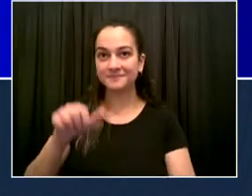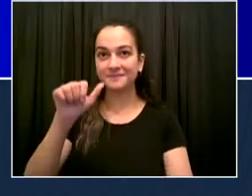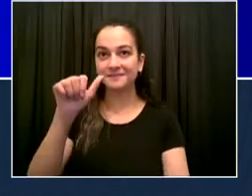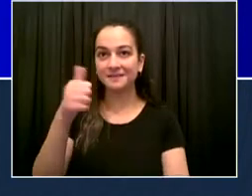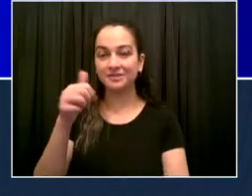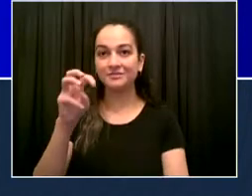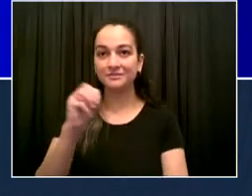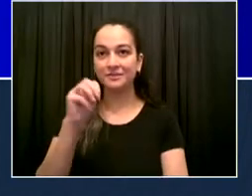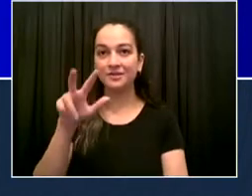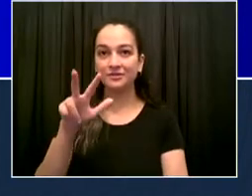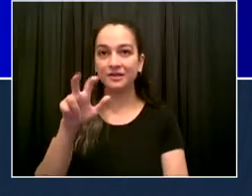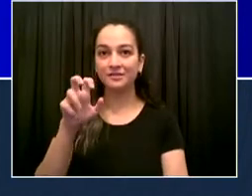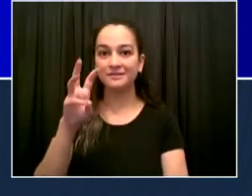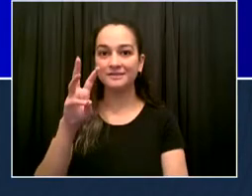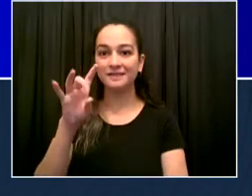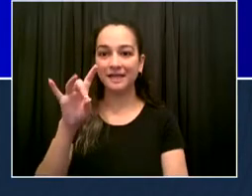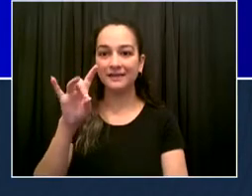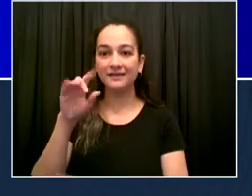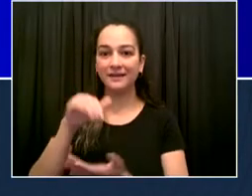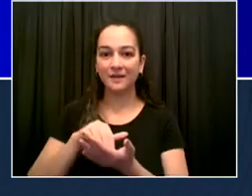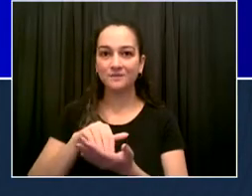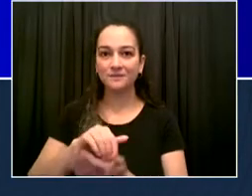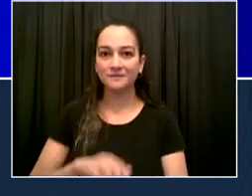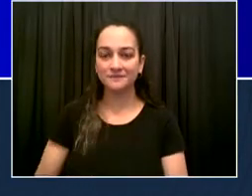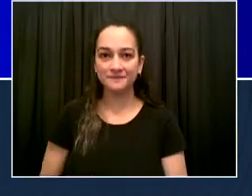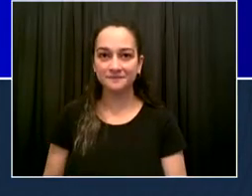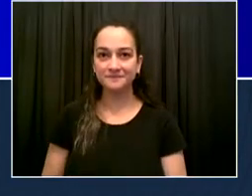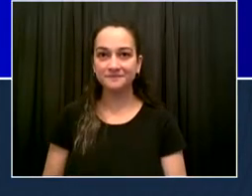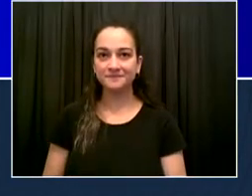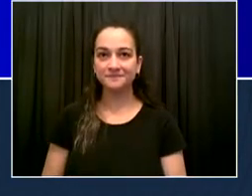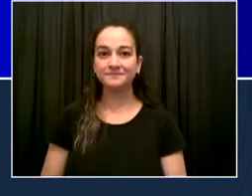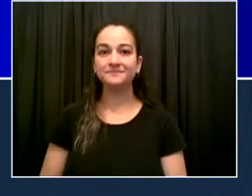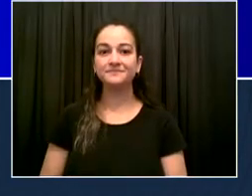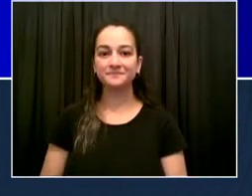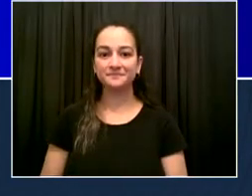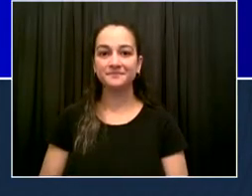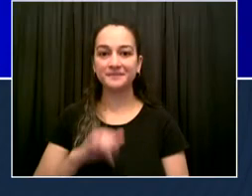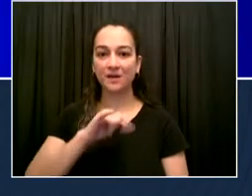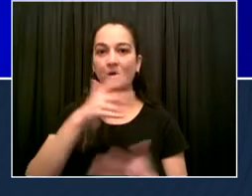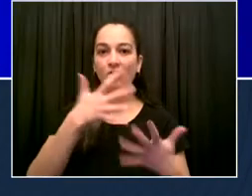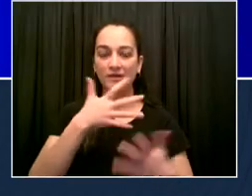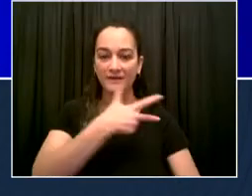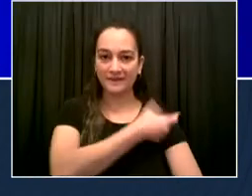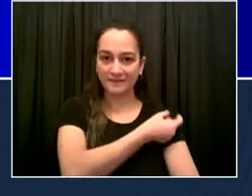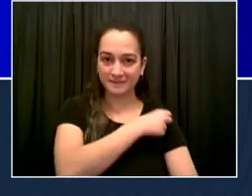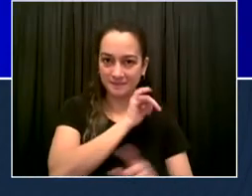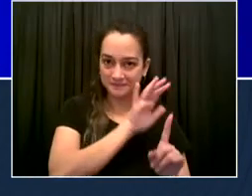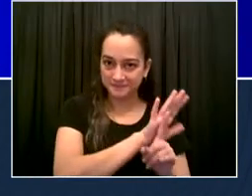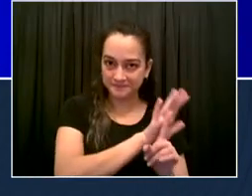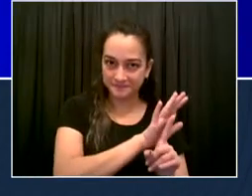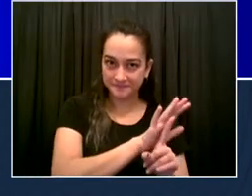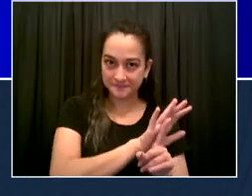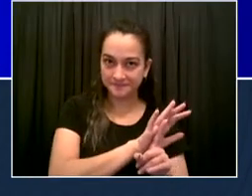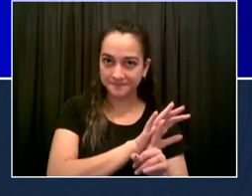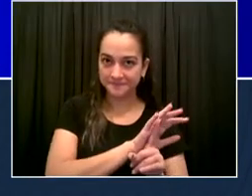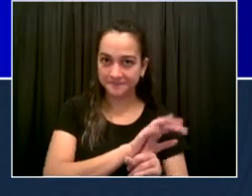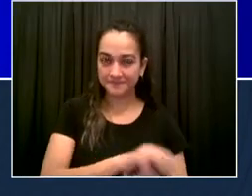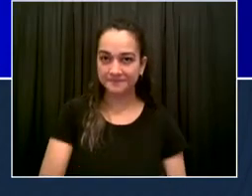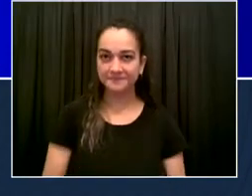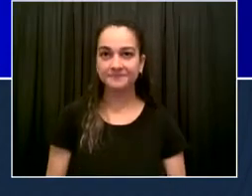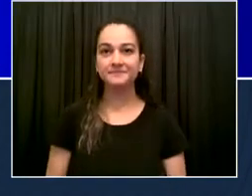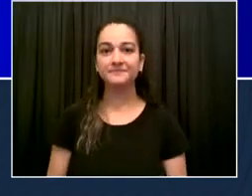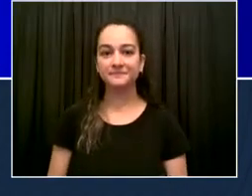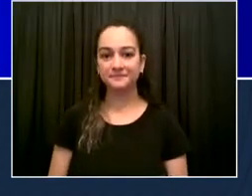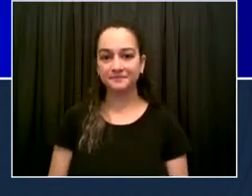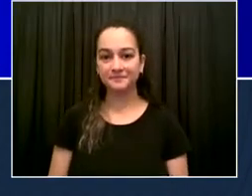10,368,161. And that number is going to keep jumping up as we apply more and more new tools to make sure that people get vaccinated. Number two, daily